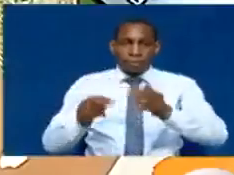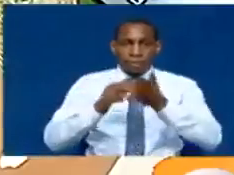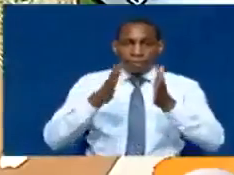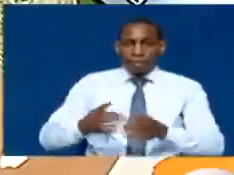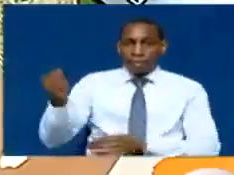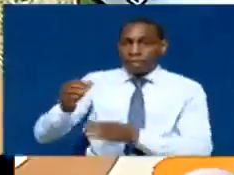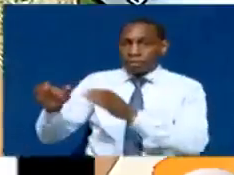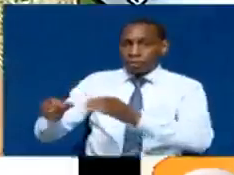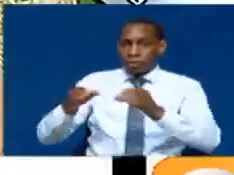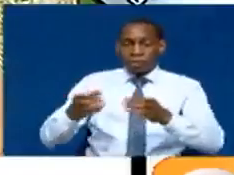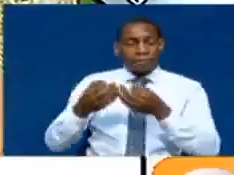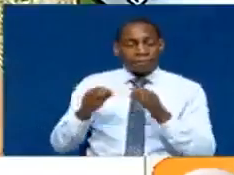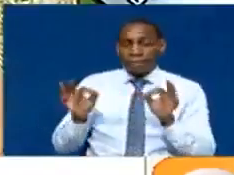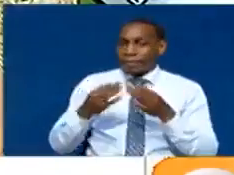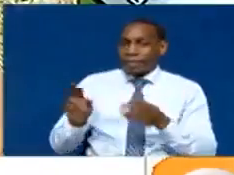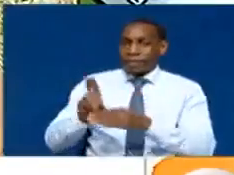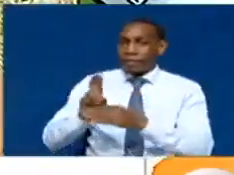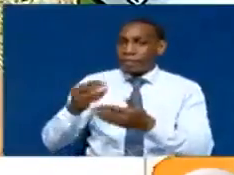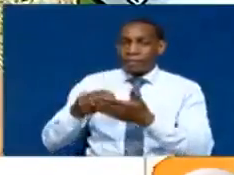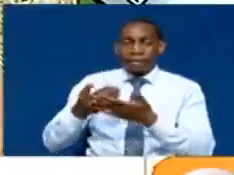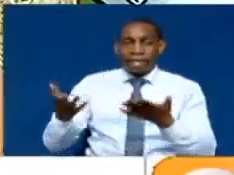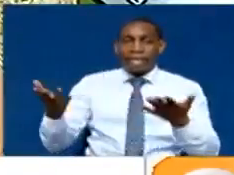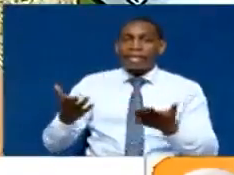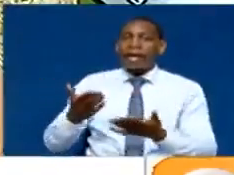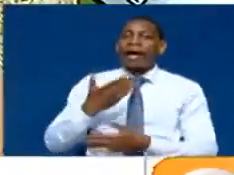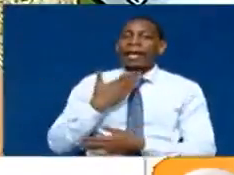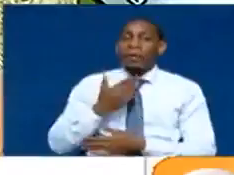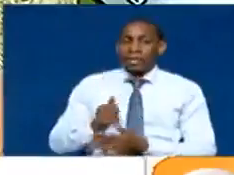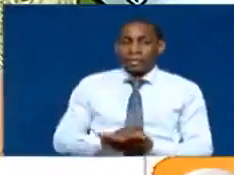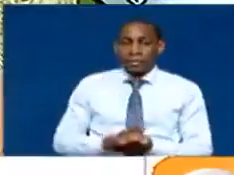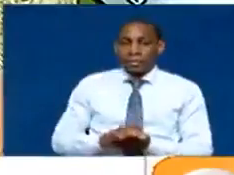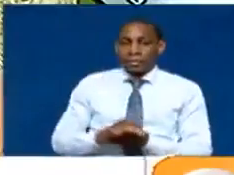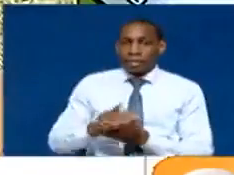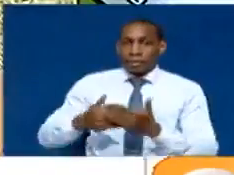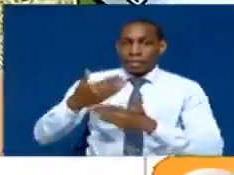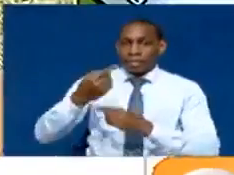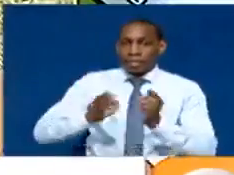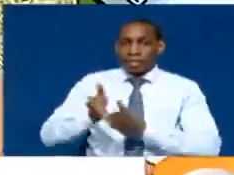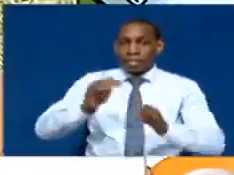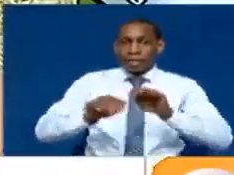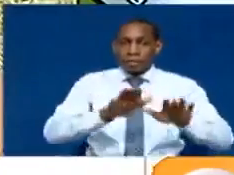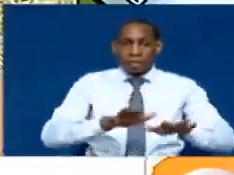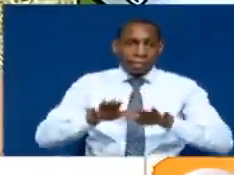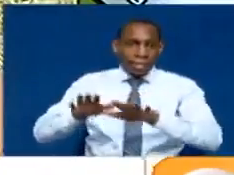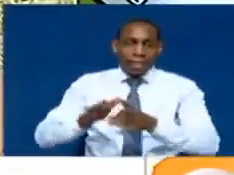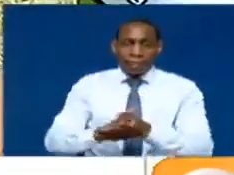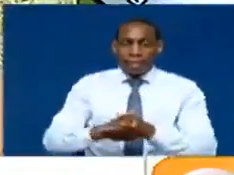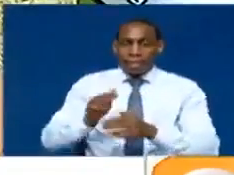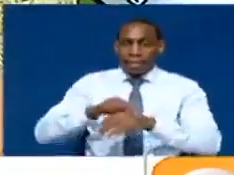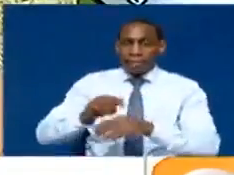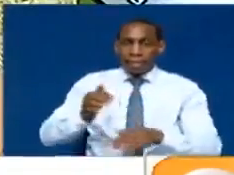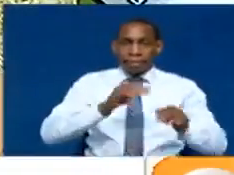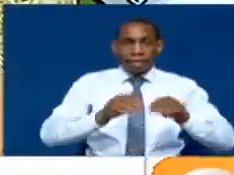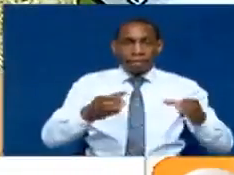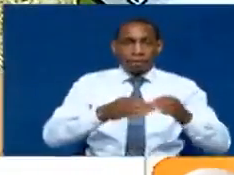candidates and political parties are free to spend as much money as they can afford in next year's general election campaigns. This is after the